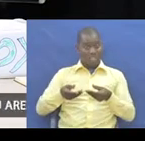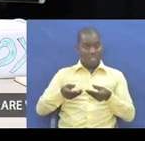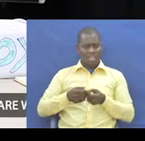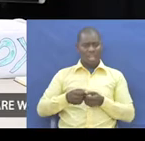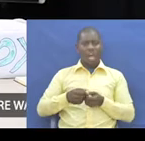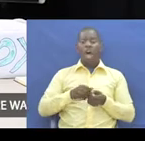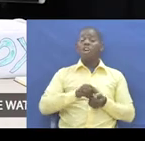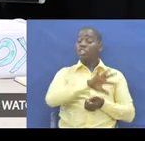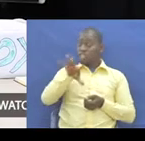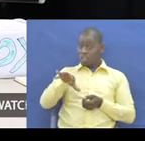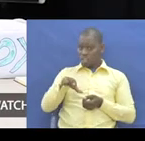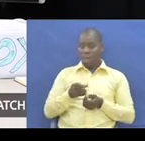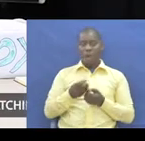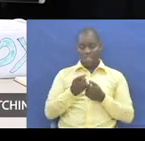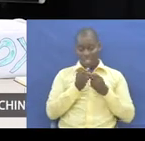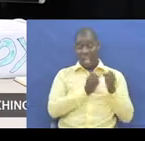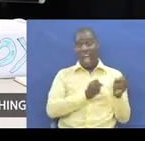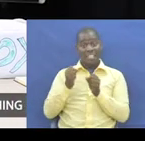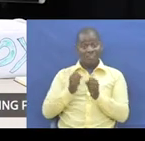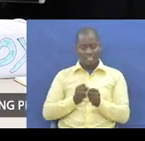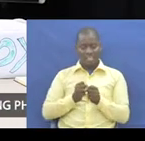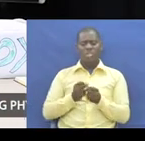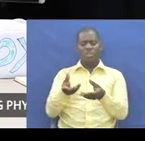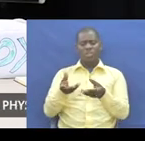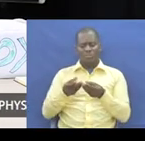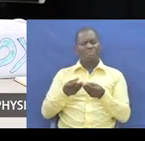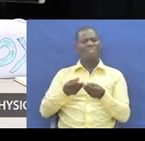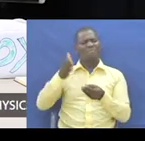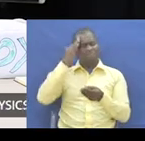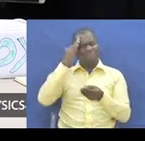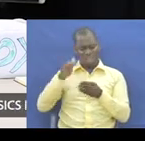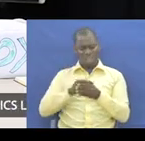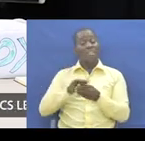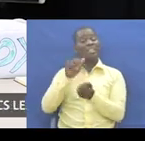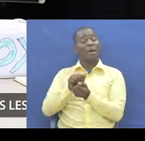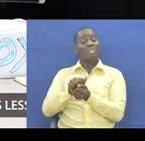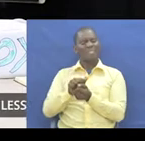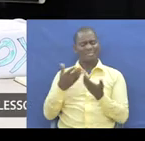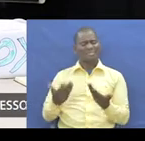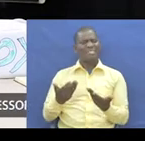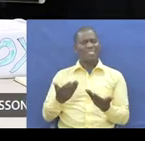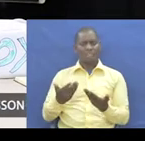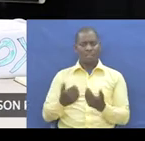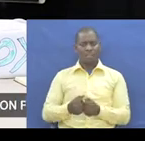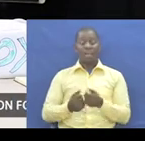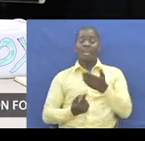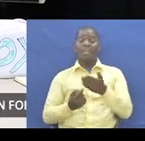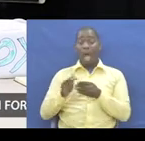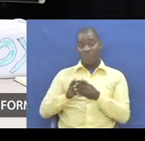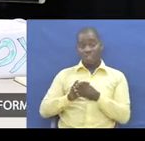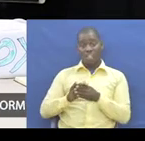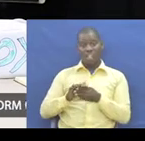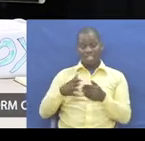just pull it. I can push it and I can pull it. All of these activities which I'm just applying, I am